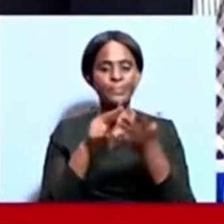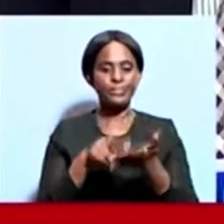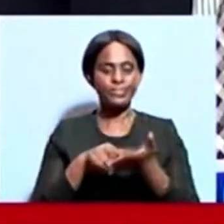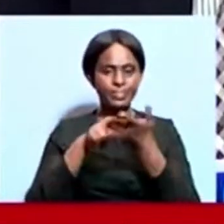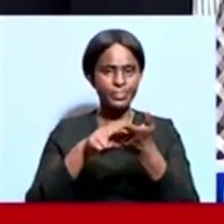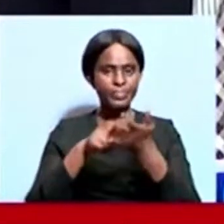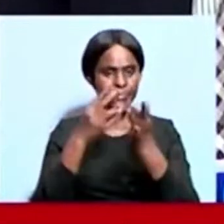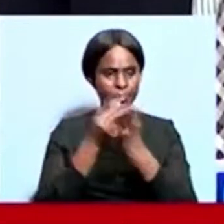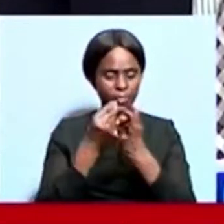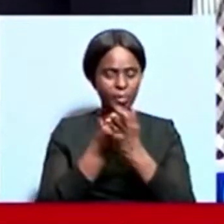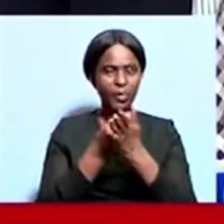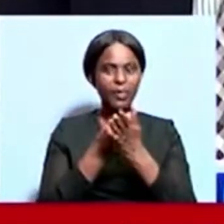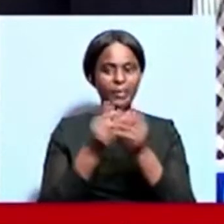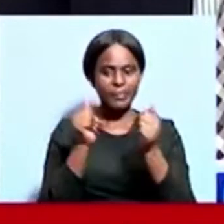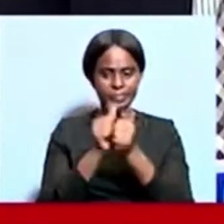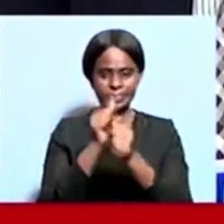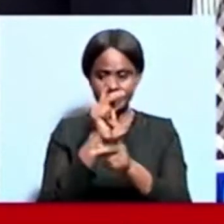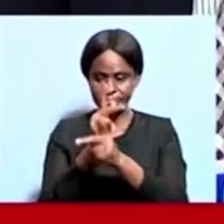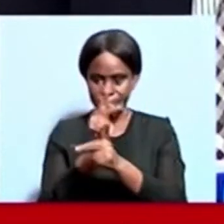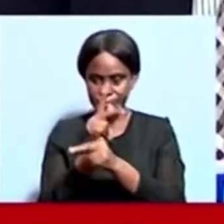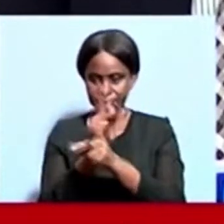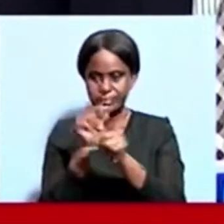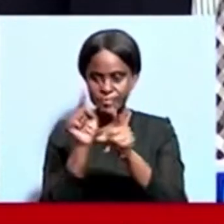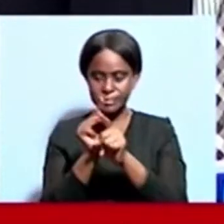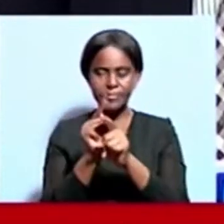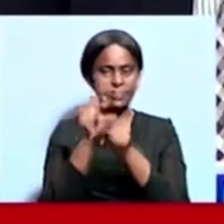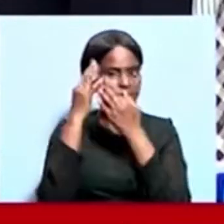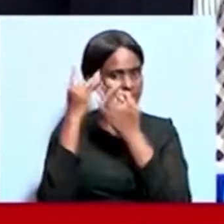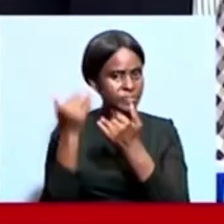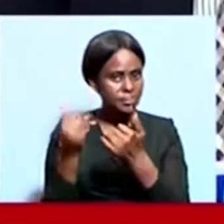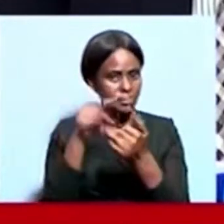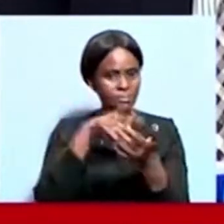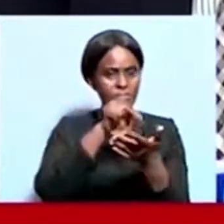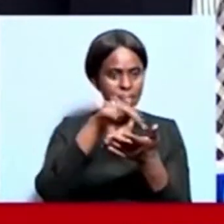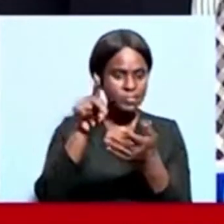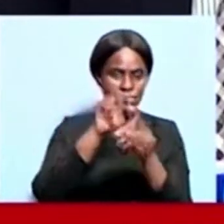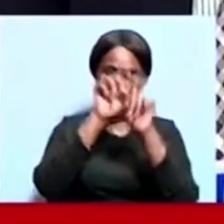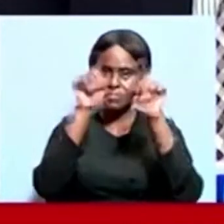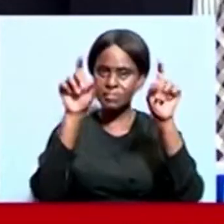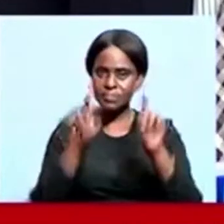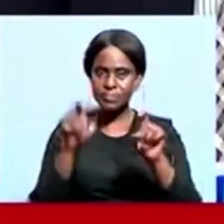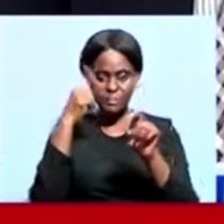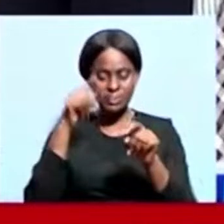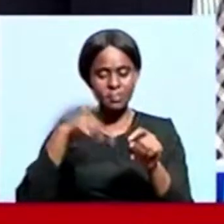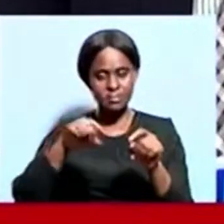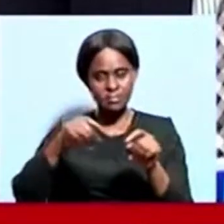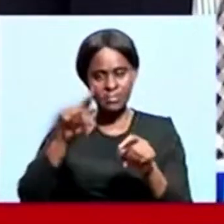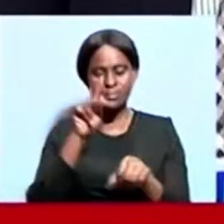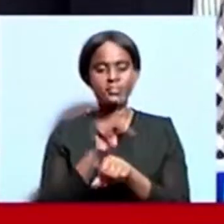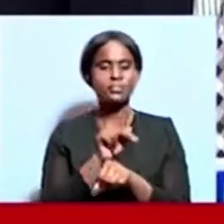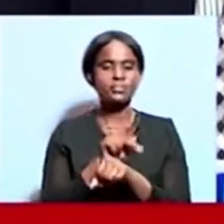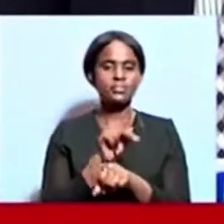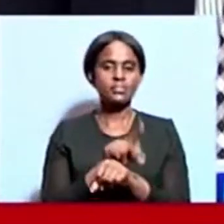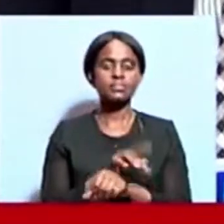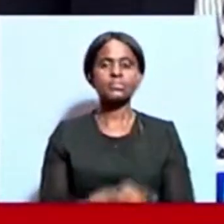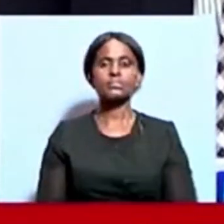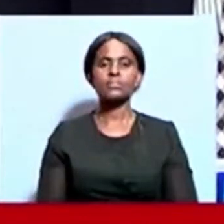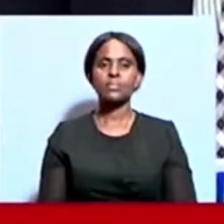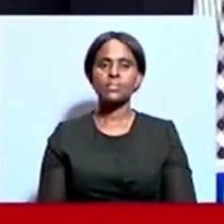representing amounts to do with retention and expected interim payment certificates for running projects.